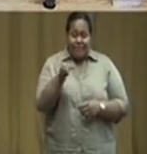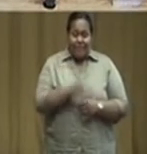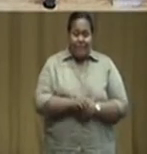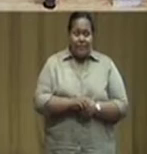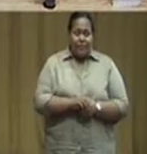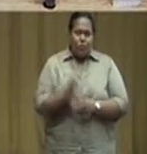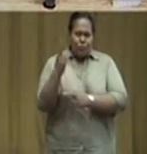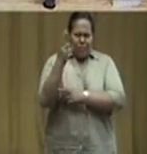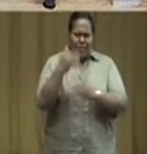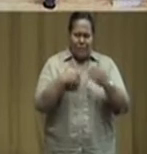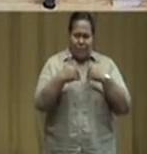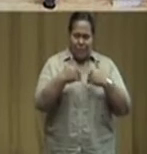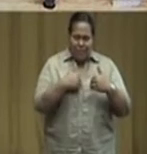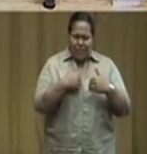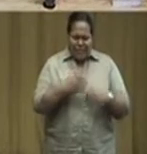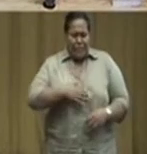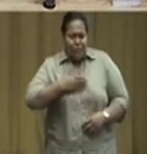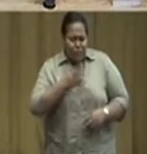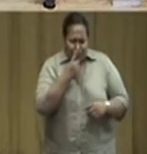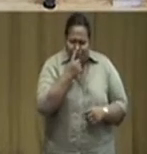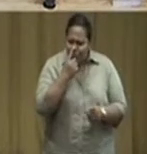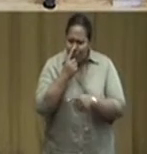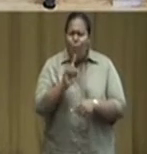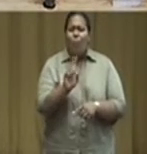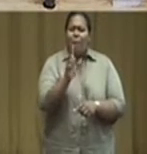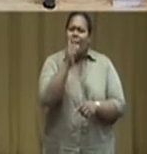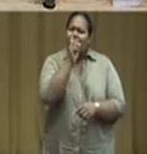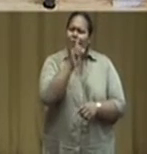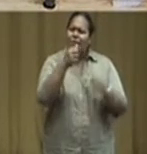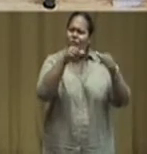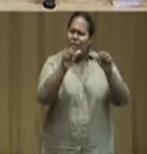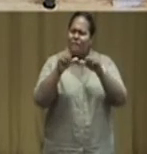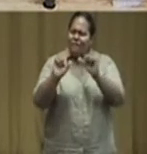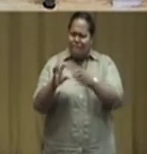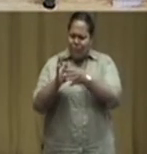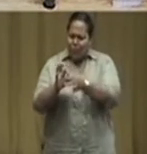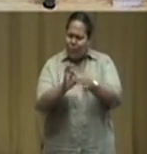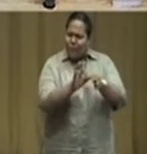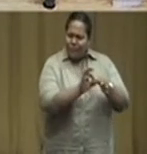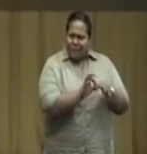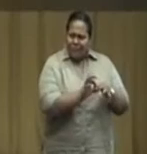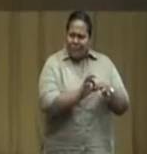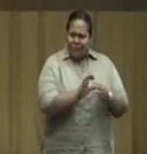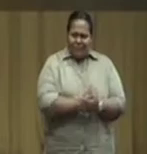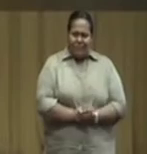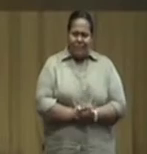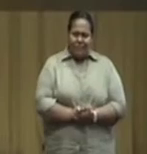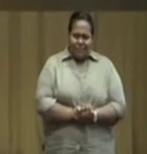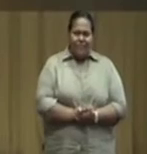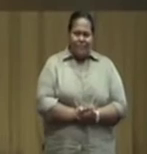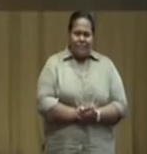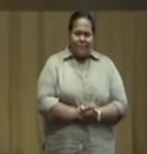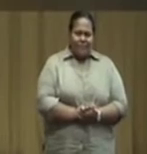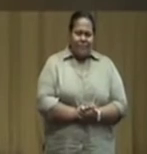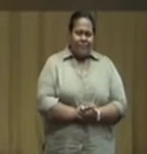what people are doing, both students and the experiences and staff experiences in the similar theme, similar area,